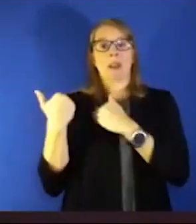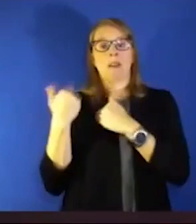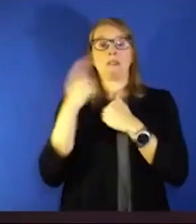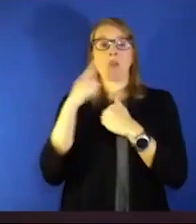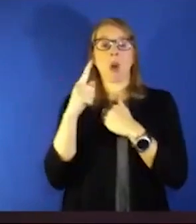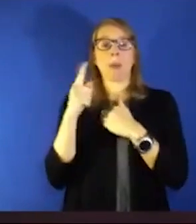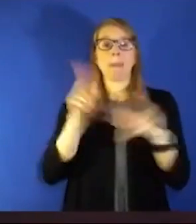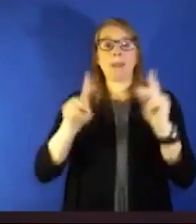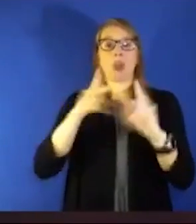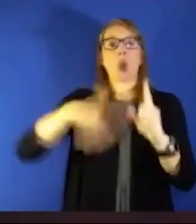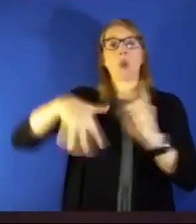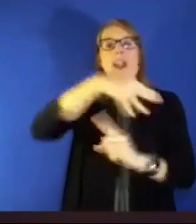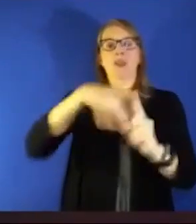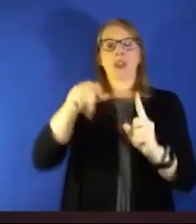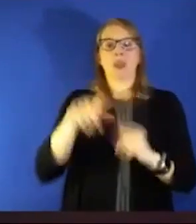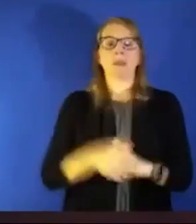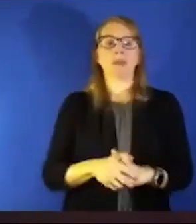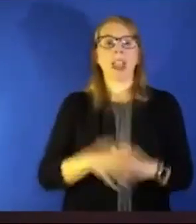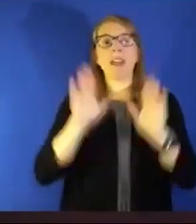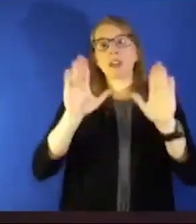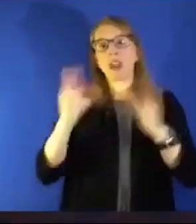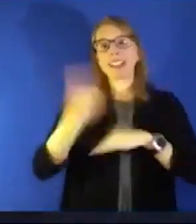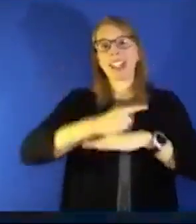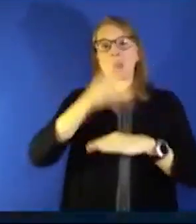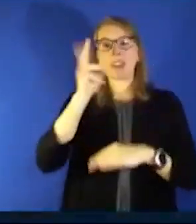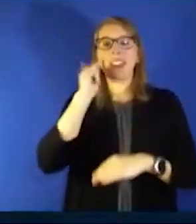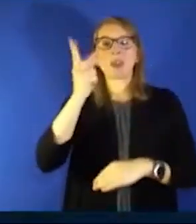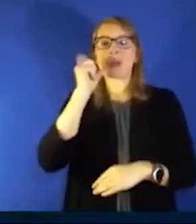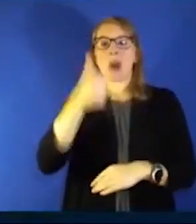So I want you to have a great day. We're going to see you tomorrow here at 8.